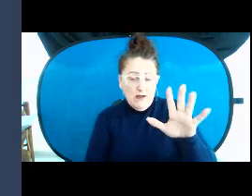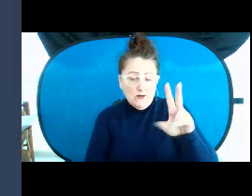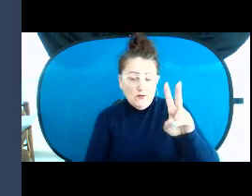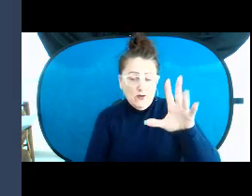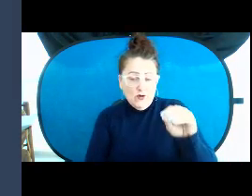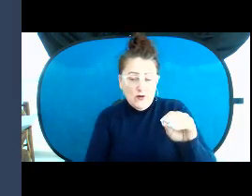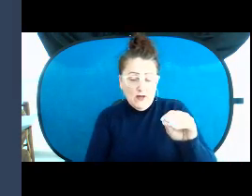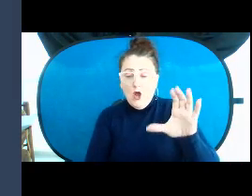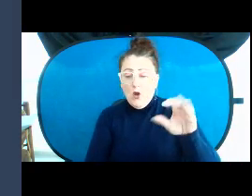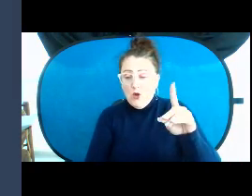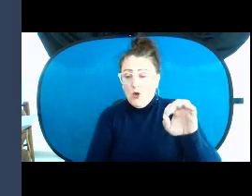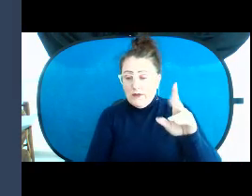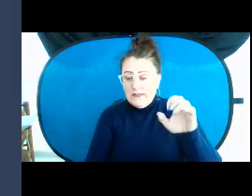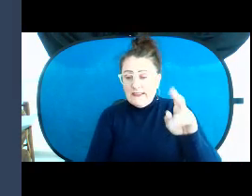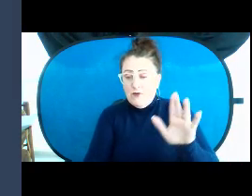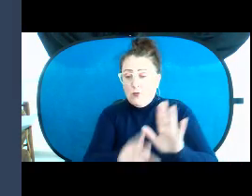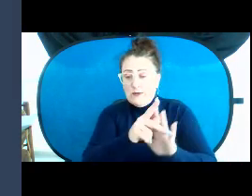Civil Procedures